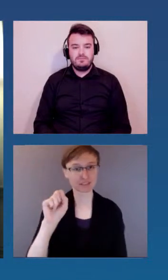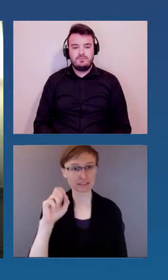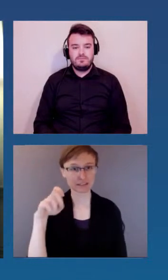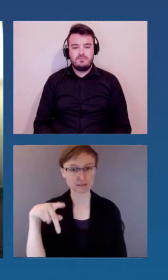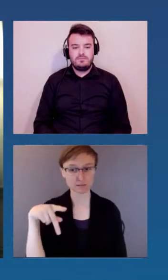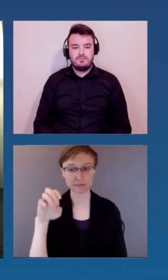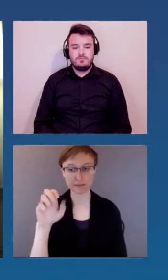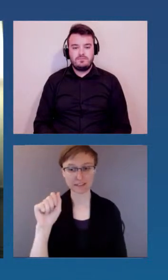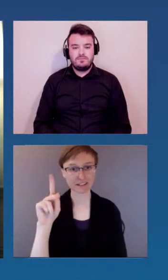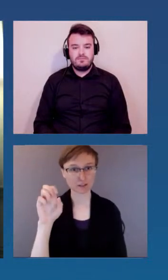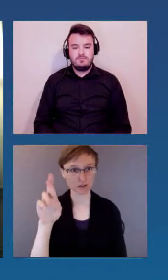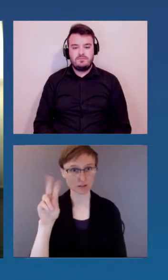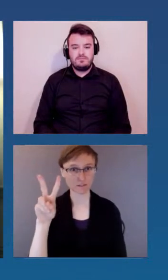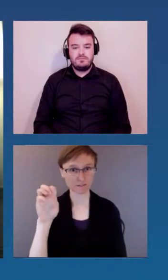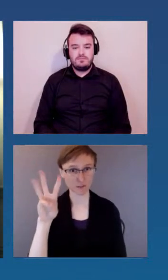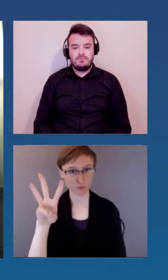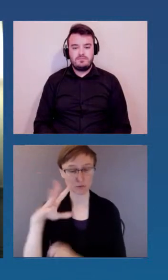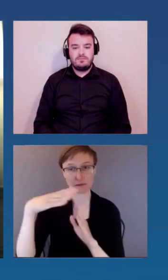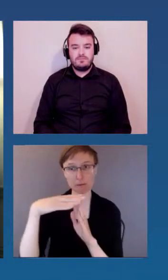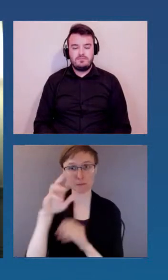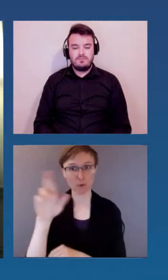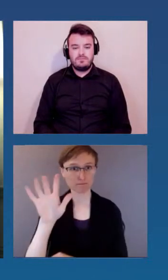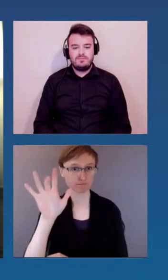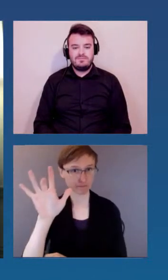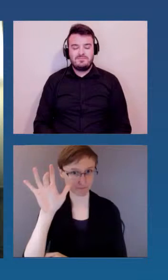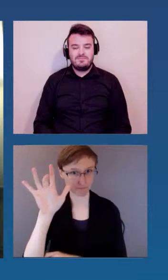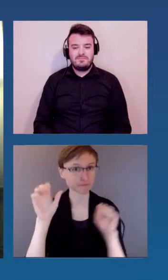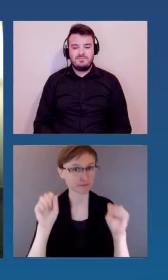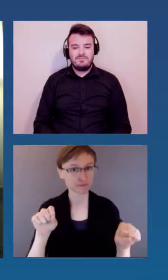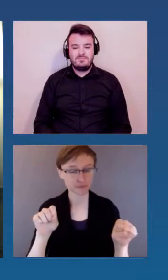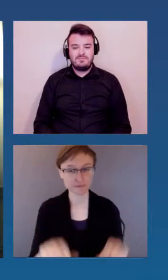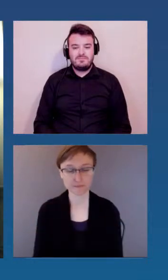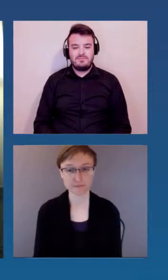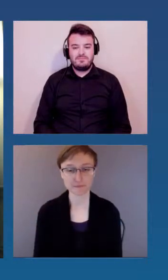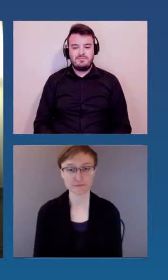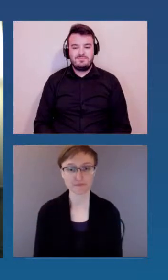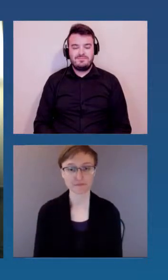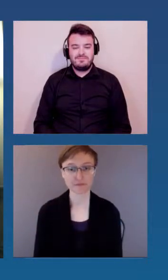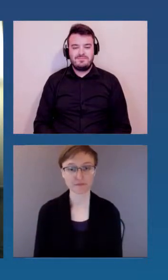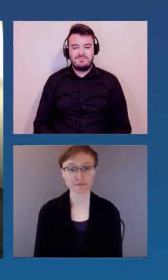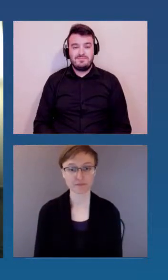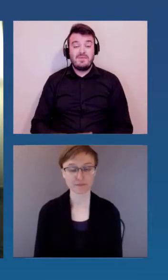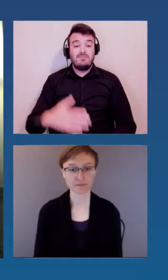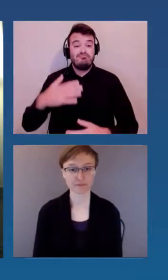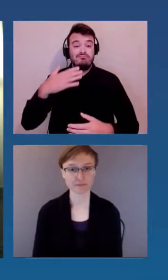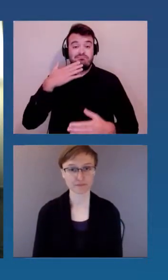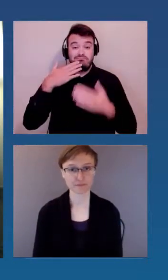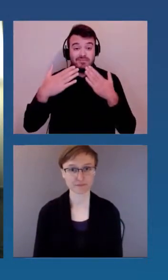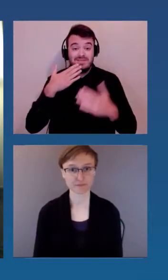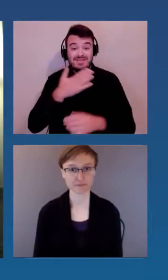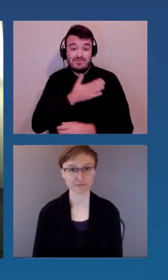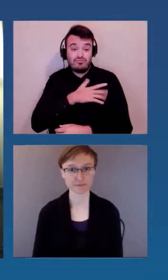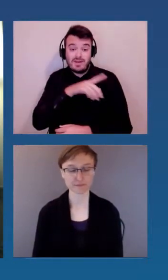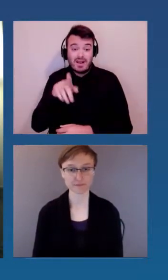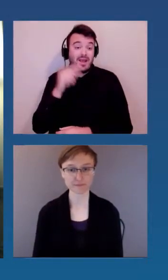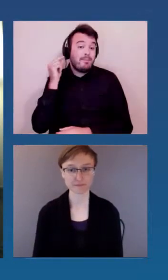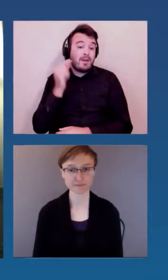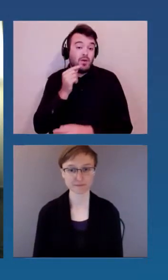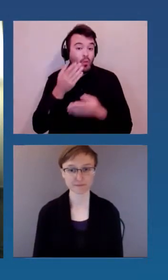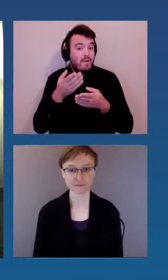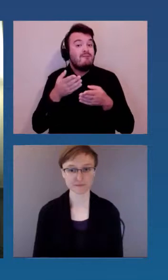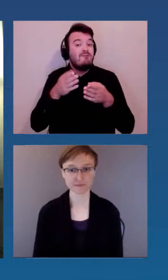of gallery. That button is located on the top right corner of your Zoom video screen. Merci de bien vouloir désactiver votre microphone jusqu'à